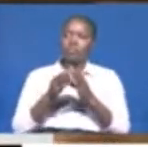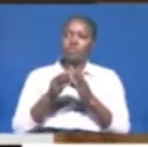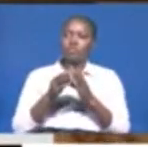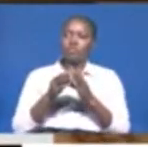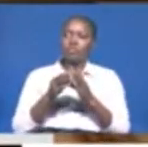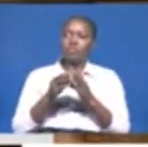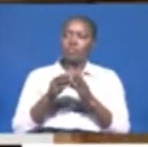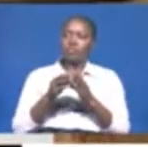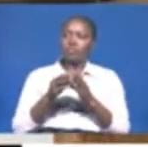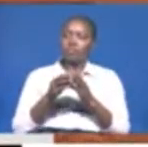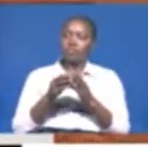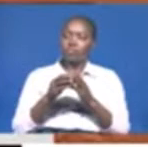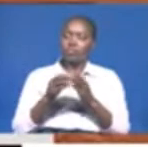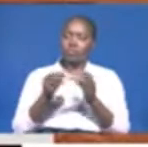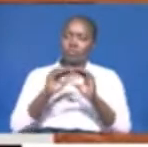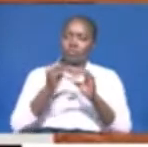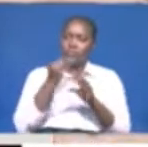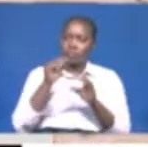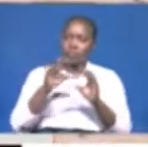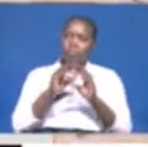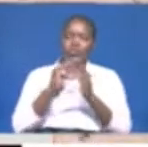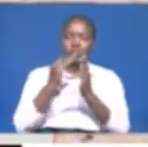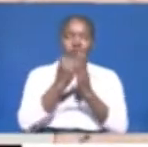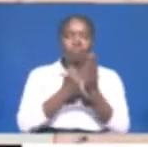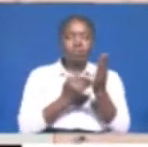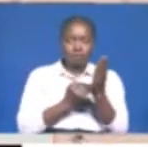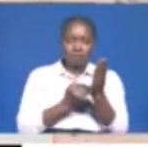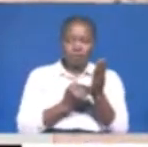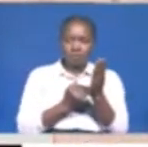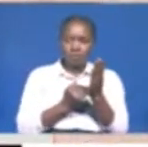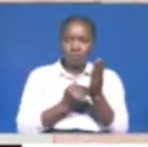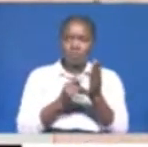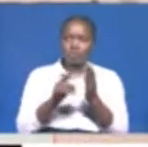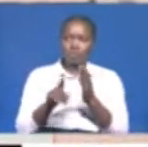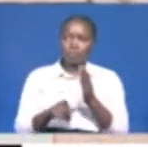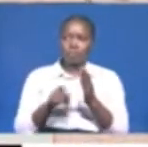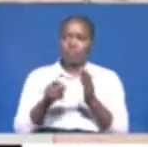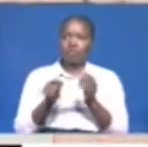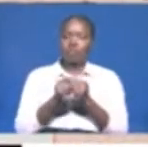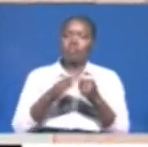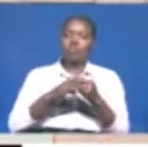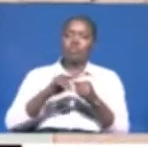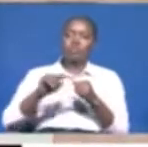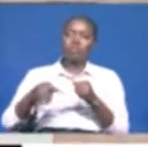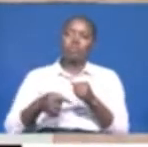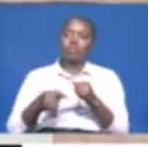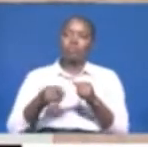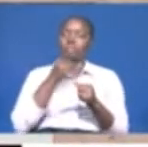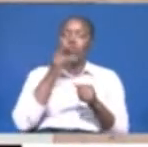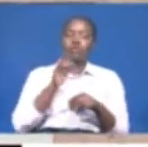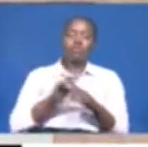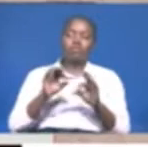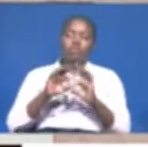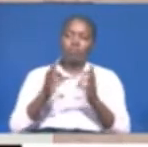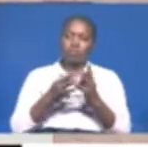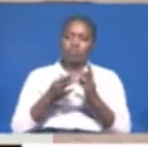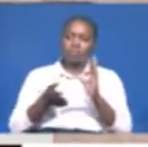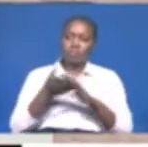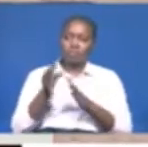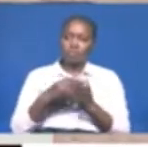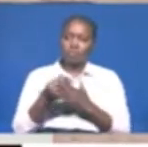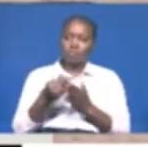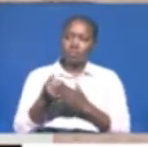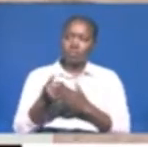governments, has committed to responding to the immediate needs of nearly 19,000 drought-affected families through emergency cash and